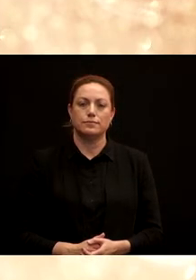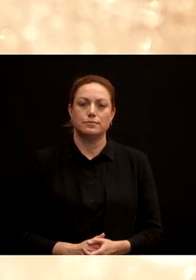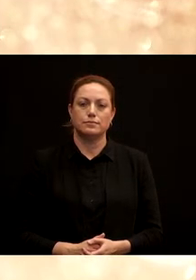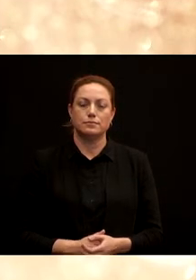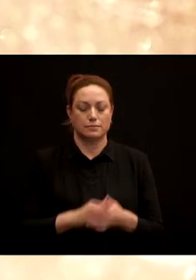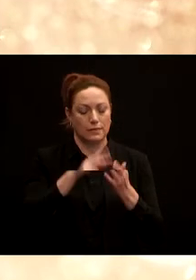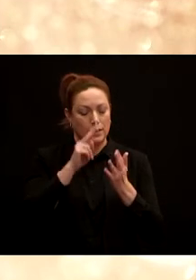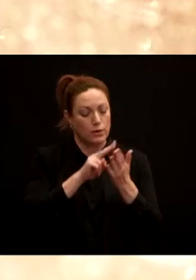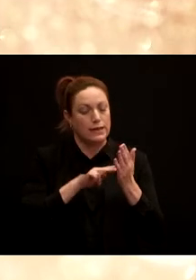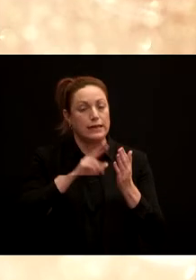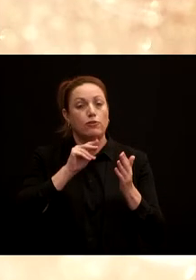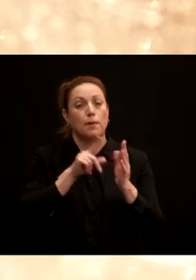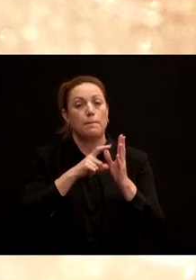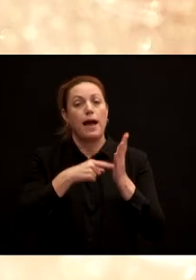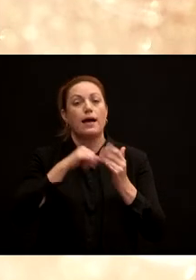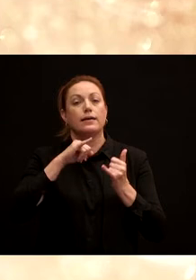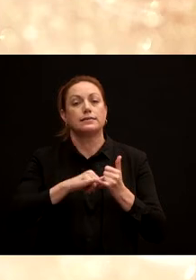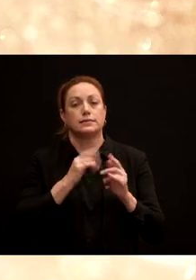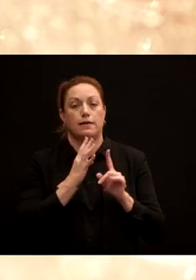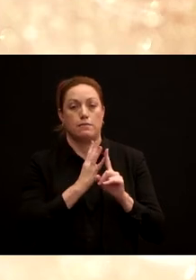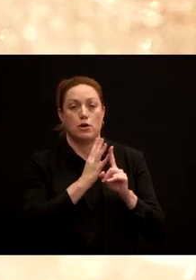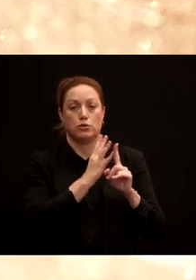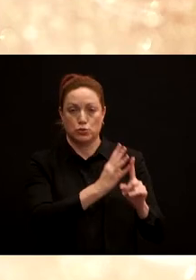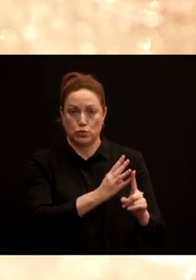A reading from the Acts of the Apostles.